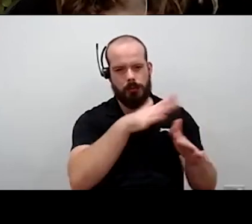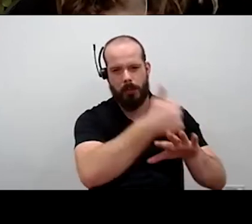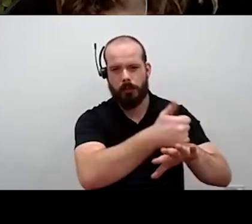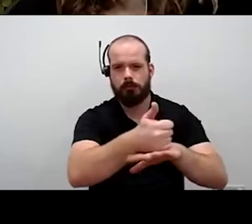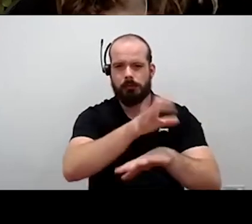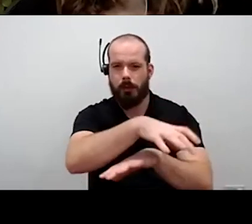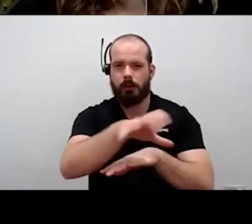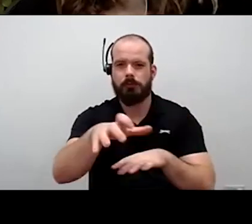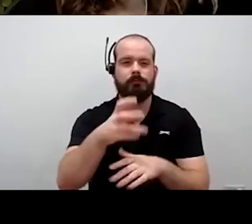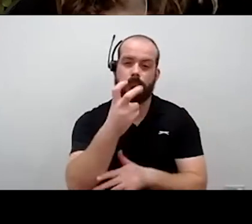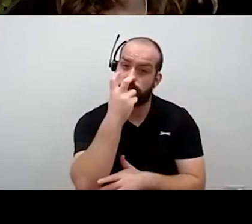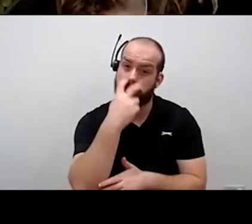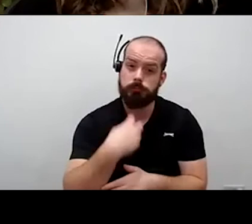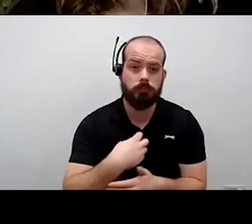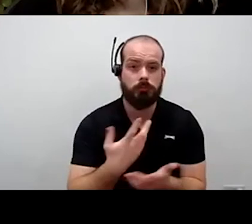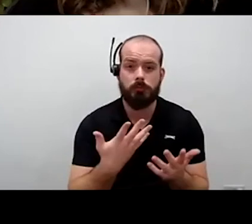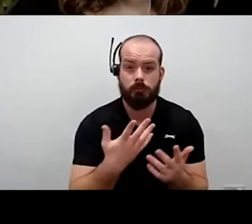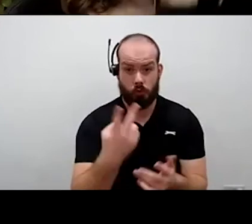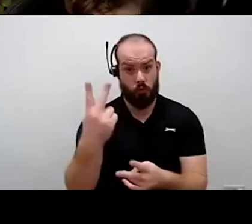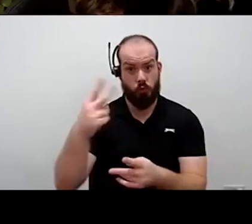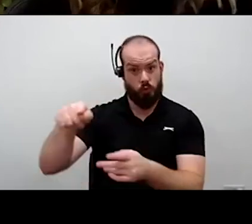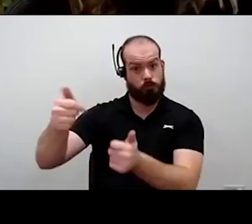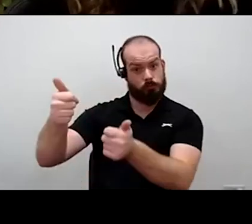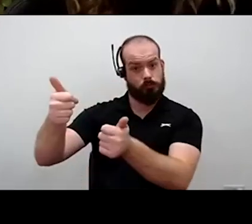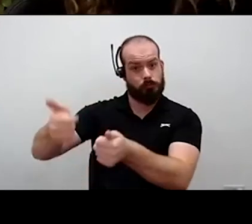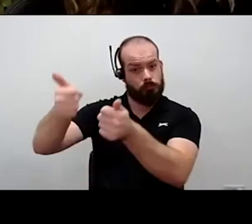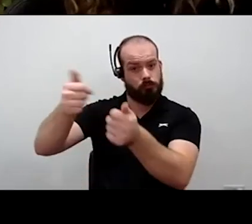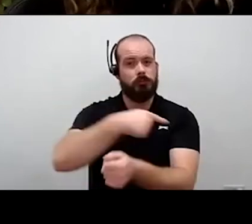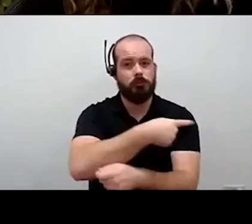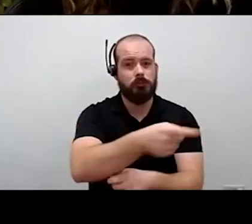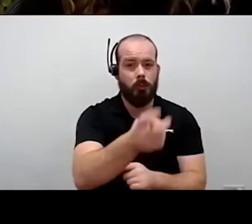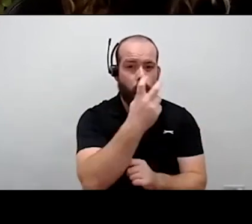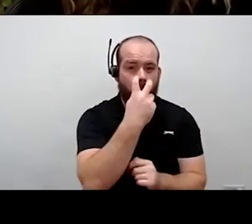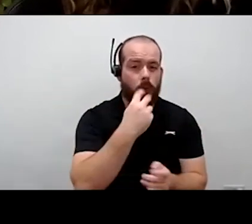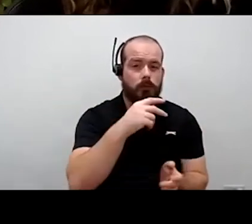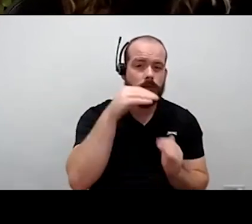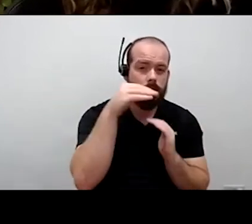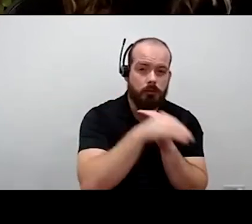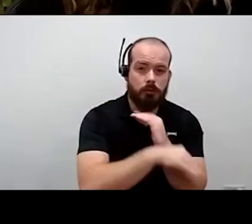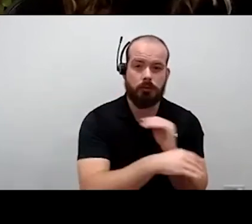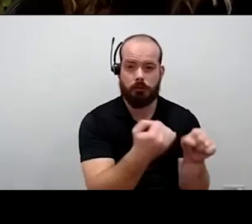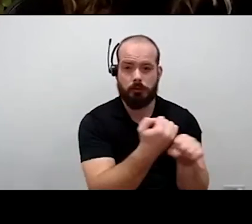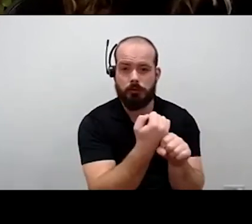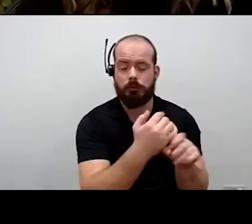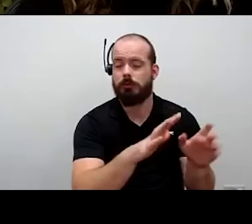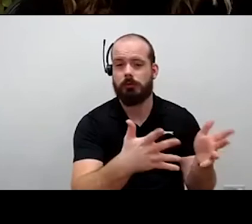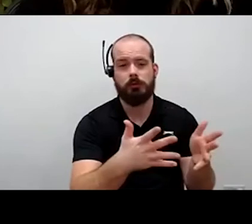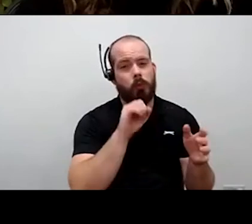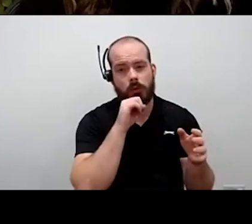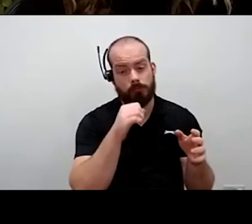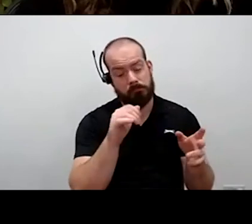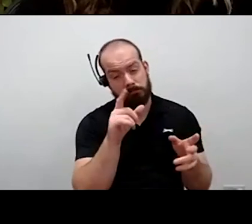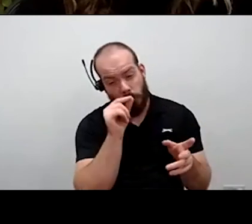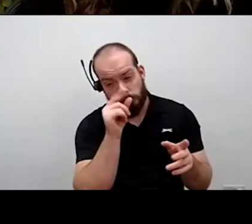for two. They were a bit prolonged, but now it seems we will stop in 2025. But